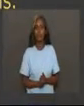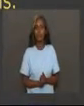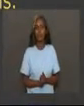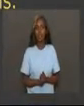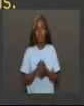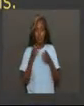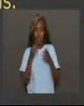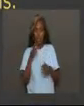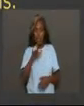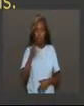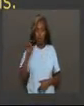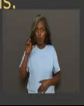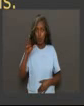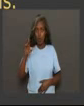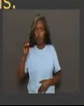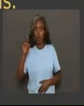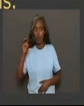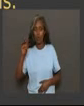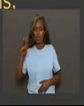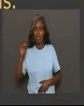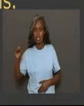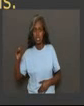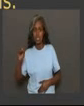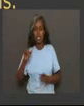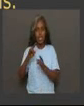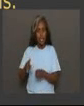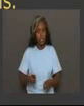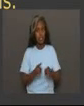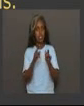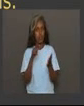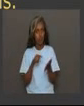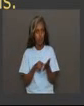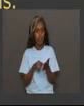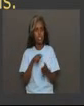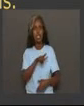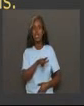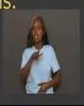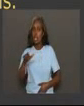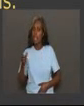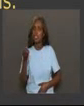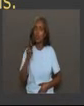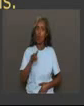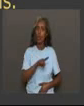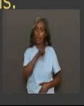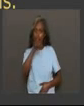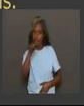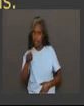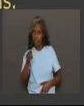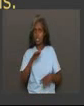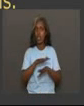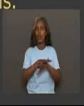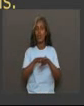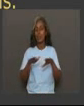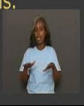A locus is a system of points, lines, or curves on